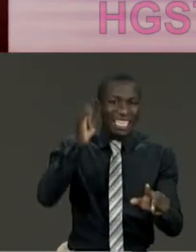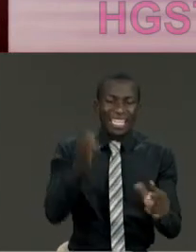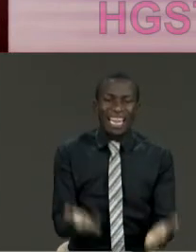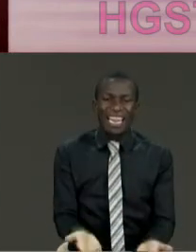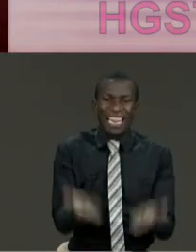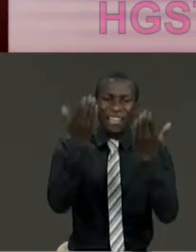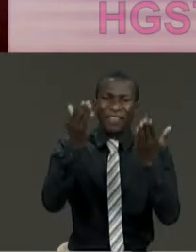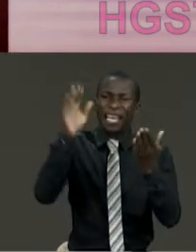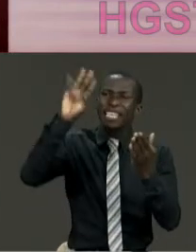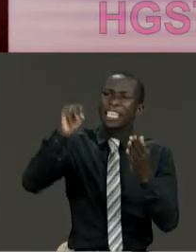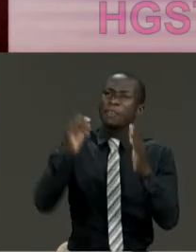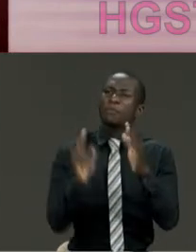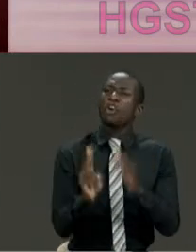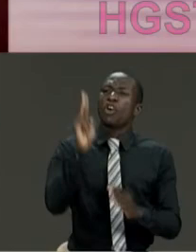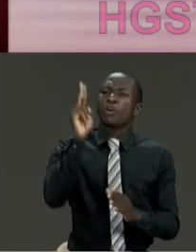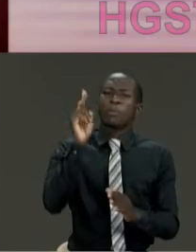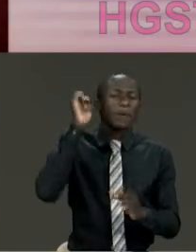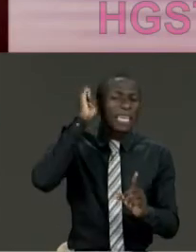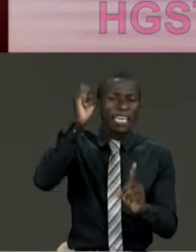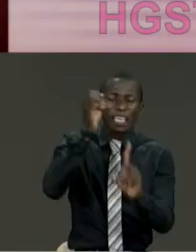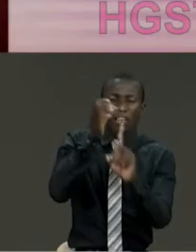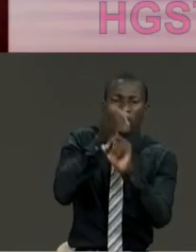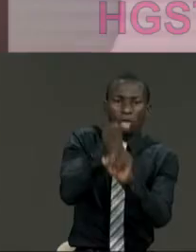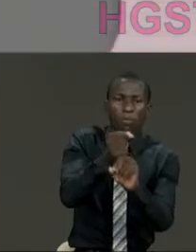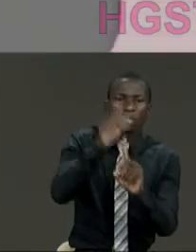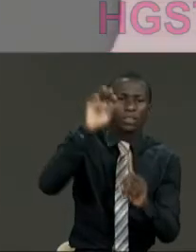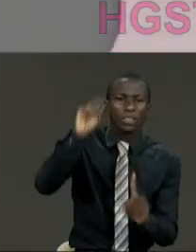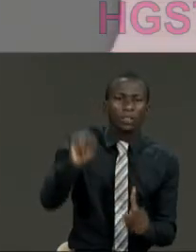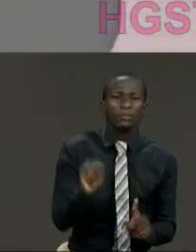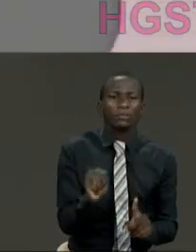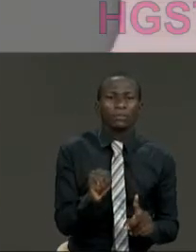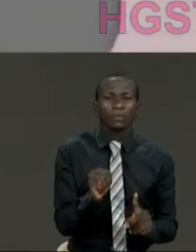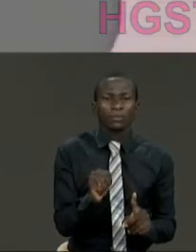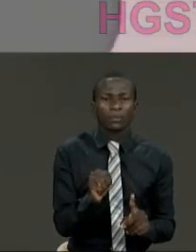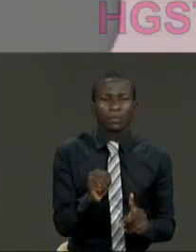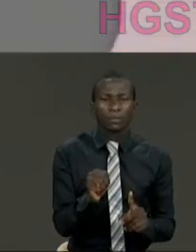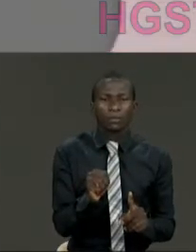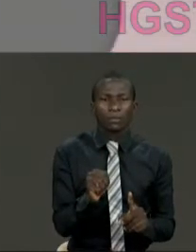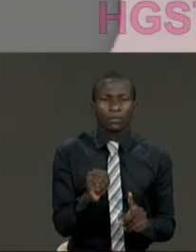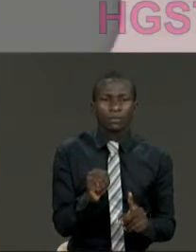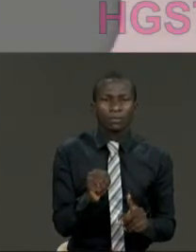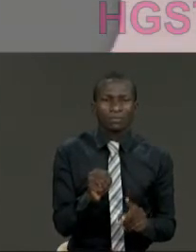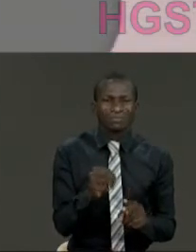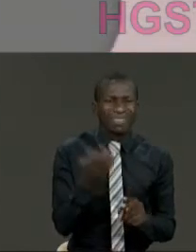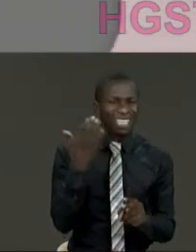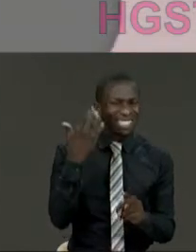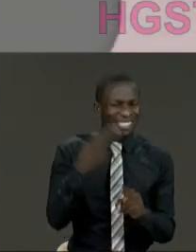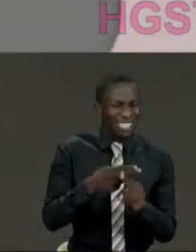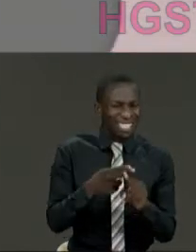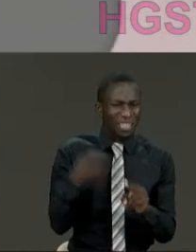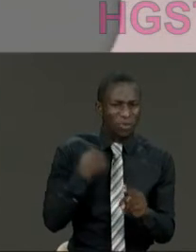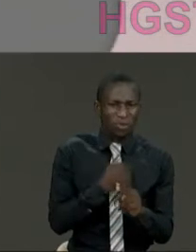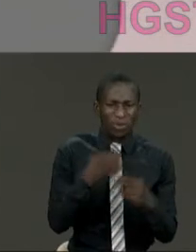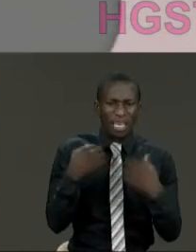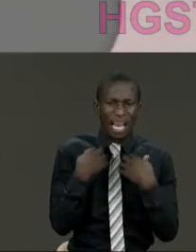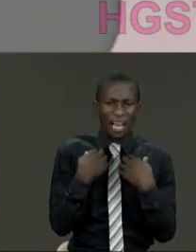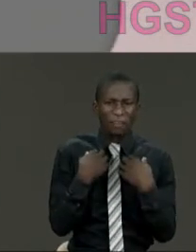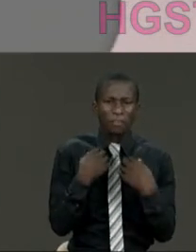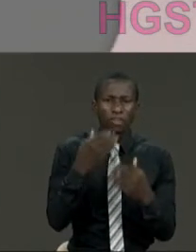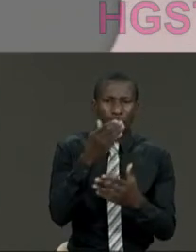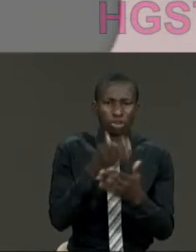He upheld him. You recently, we had a series of teachings from lockdown